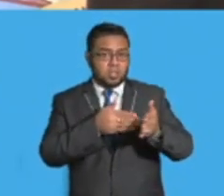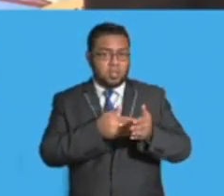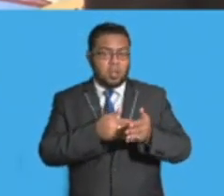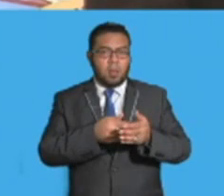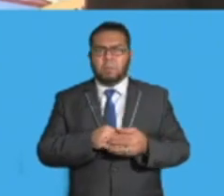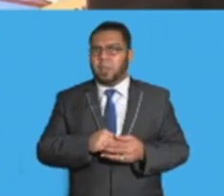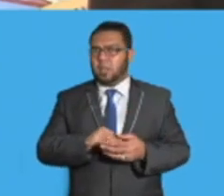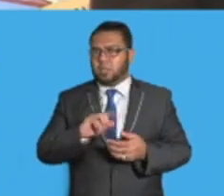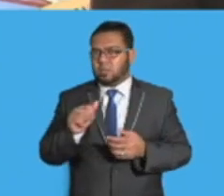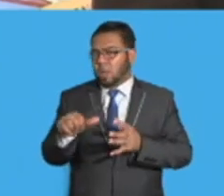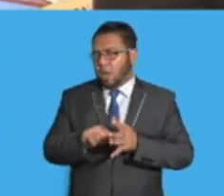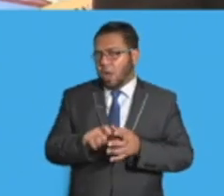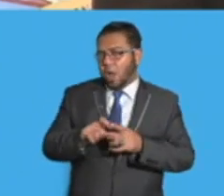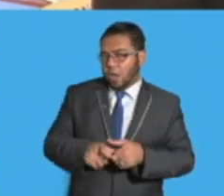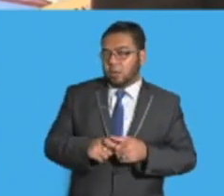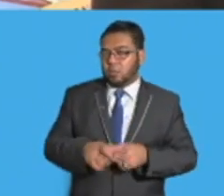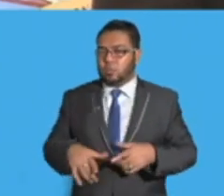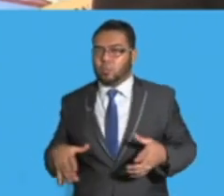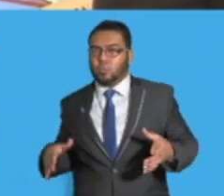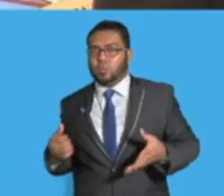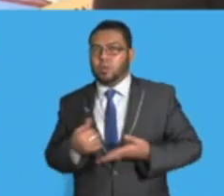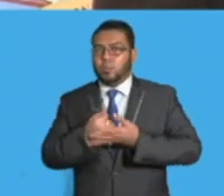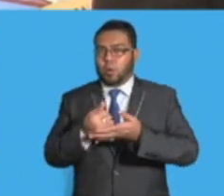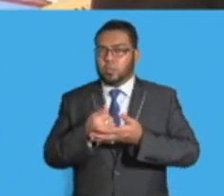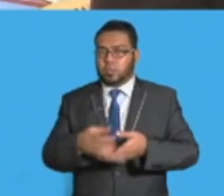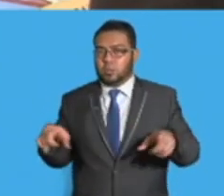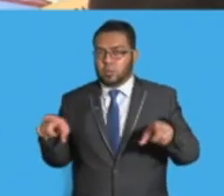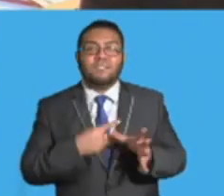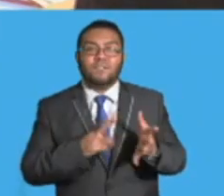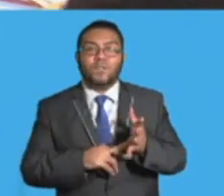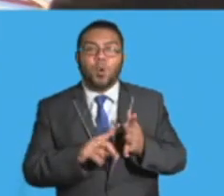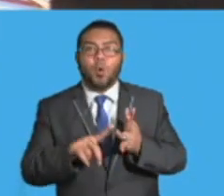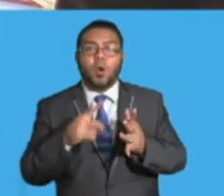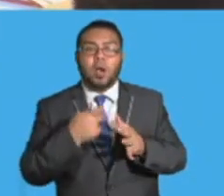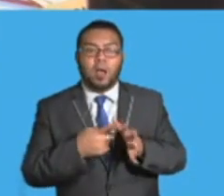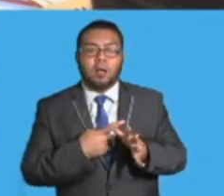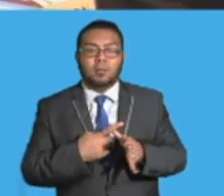common citizenry. In particular, when we have been denied